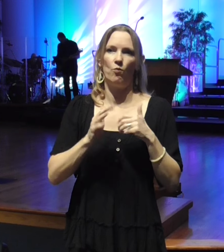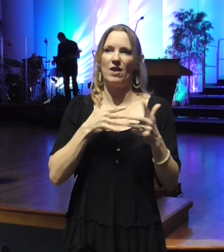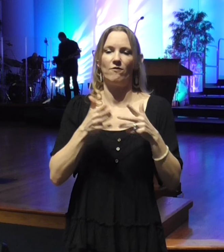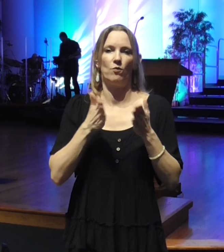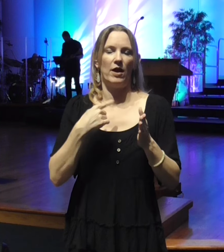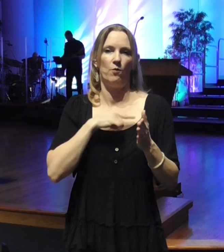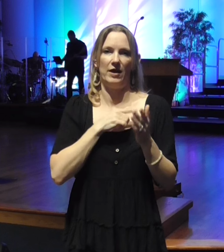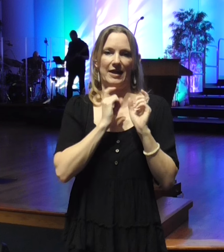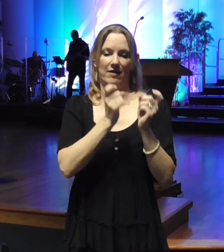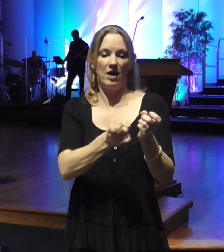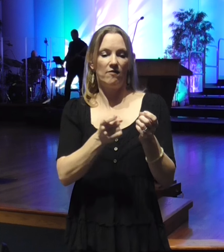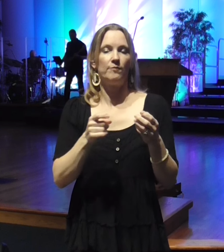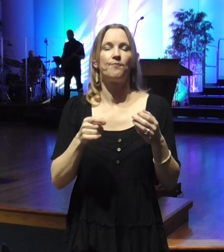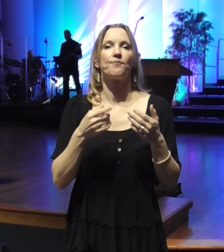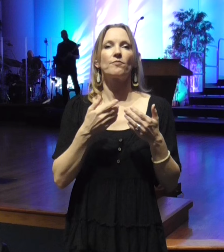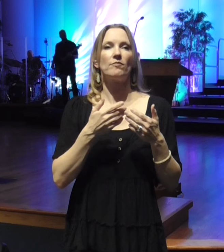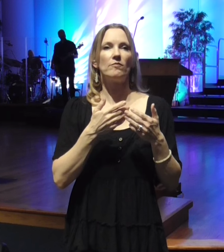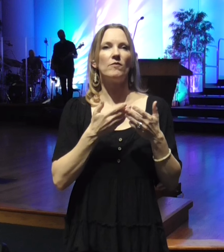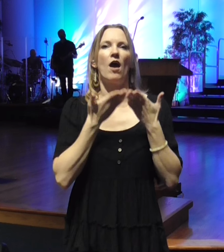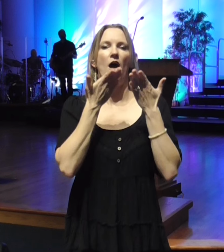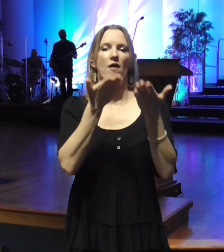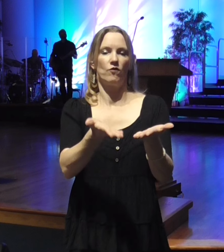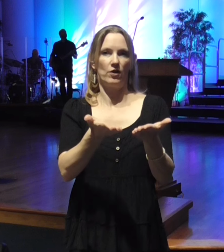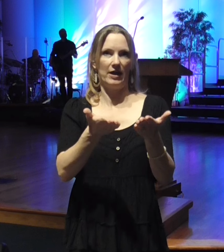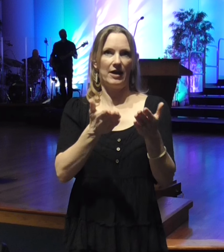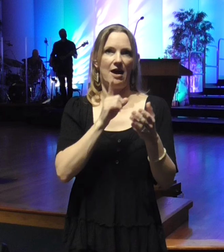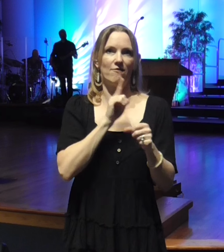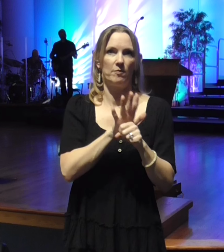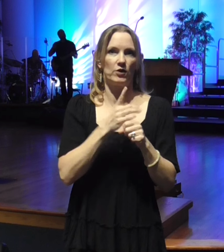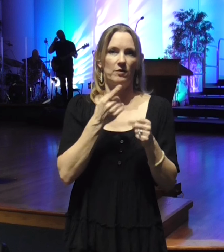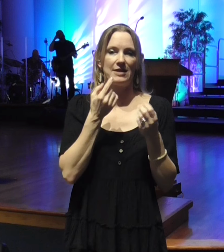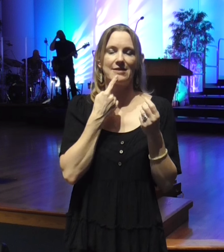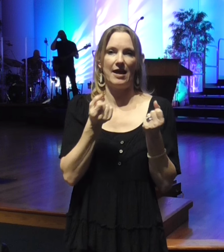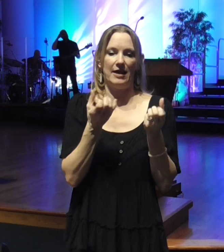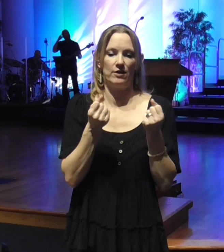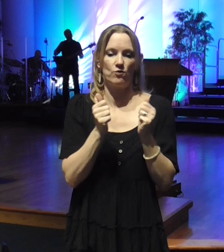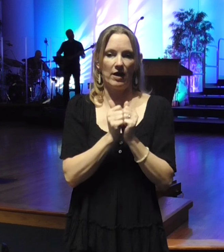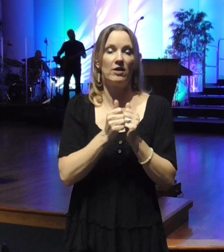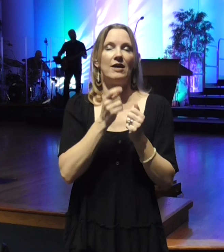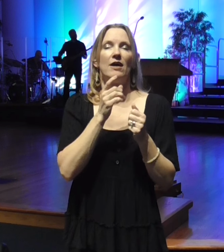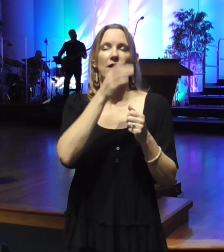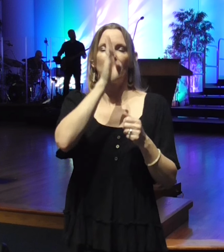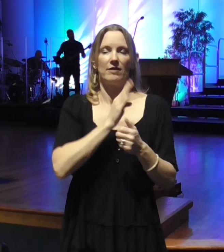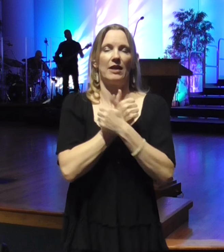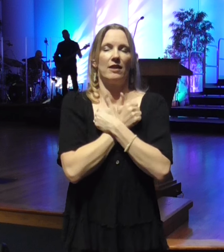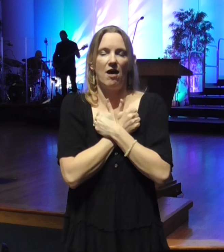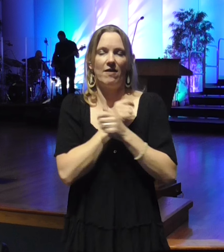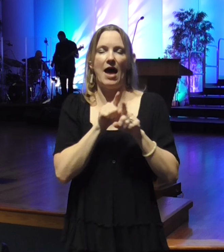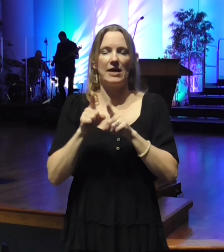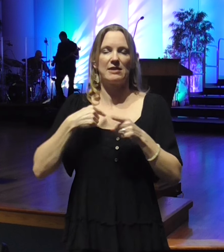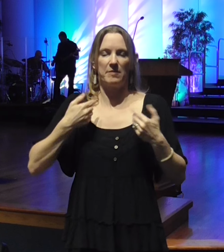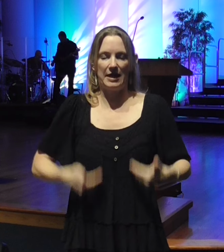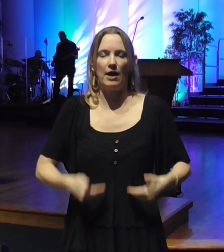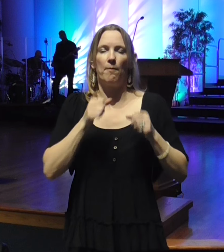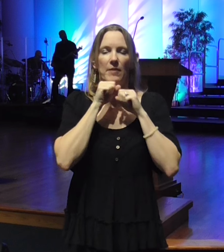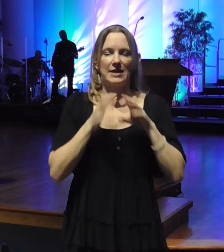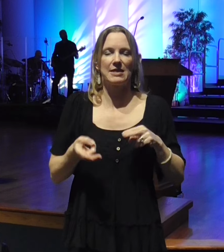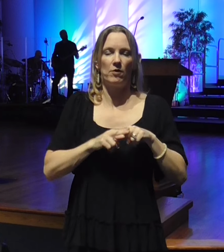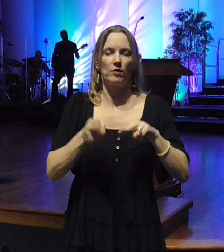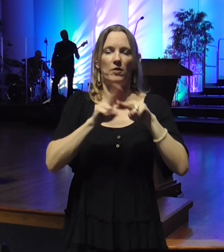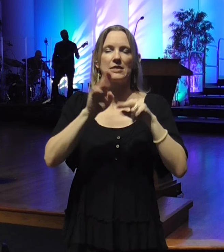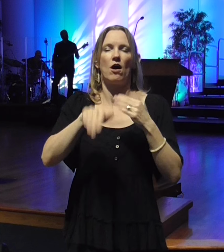them. And there's an offering affirmation we can all say together. It goes like this. Divine love, as me, blesses and